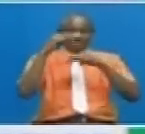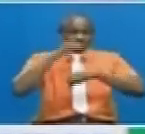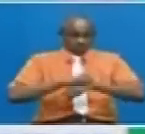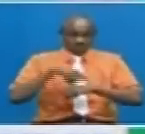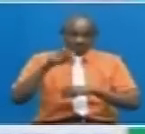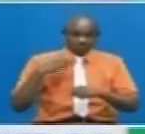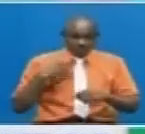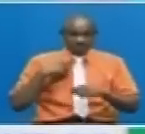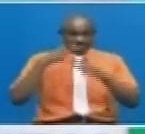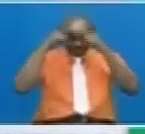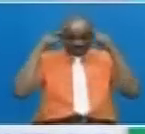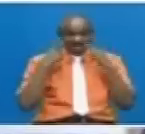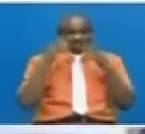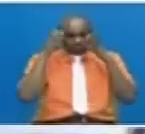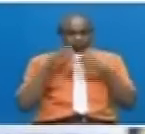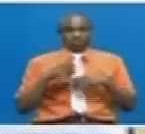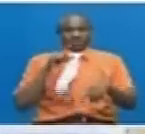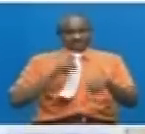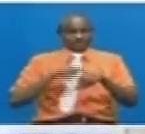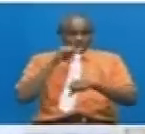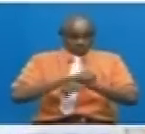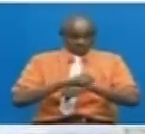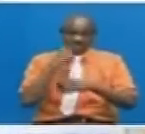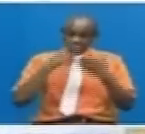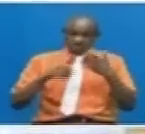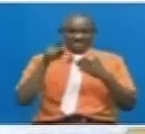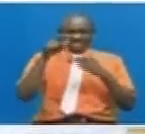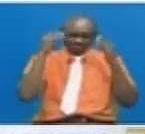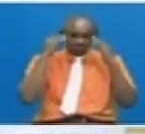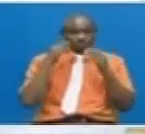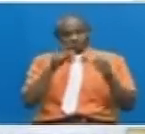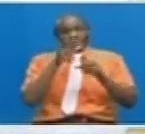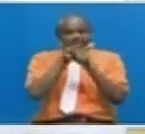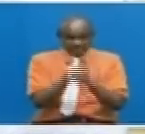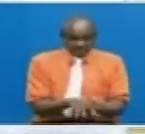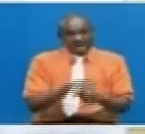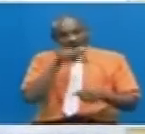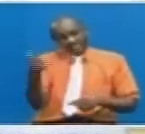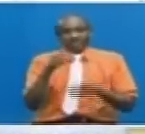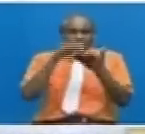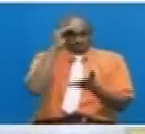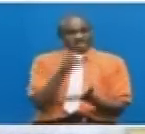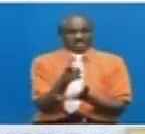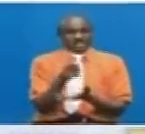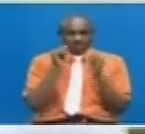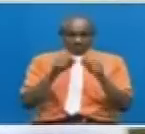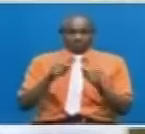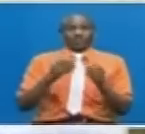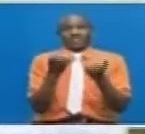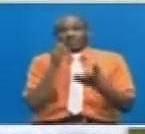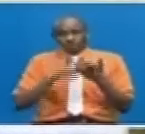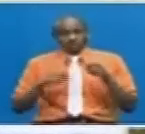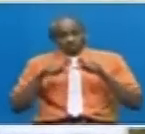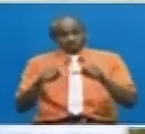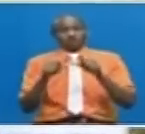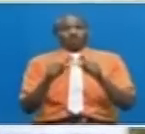to wear hijab while in school. The court ruled that that would amount to discrimination of the other students who would be required to